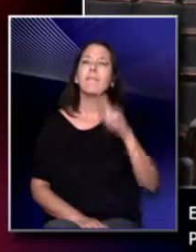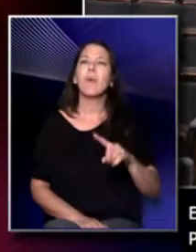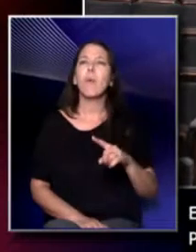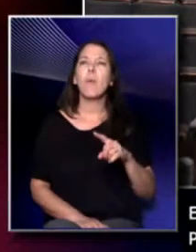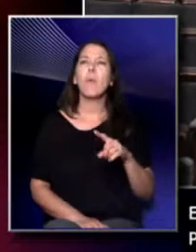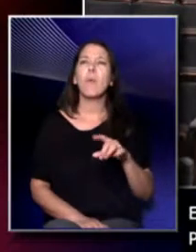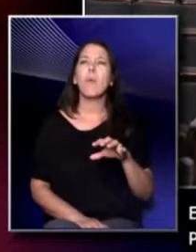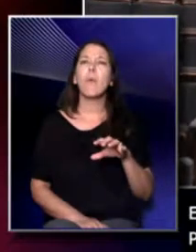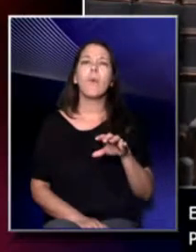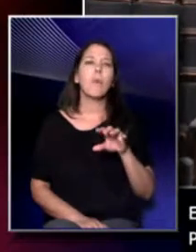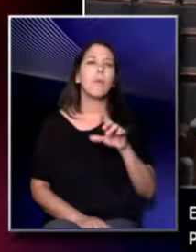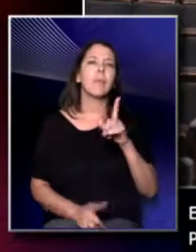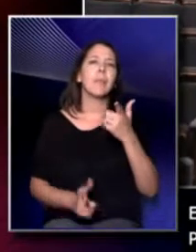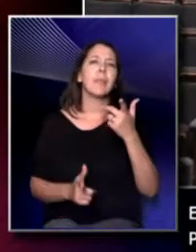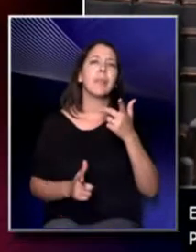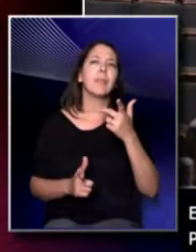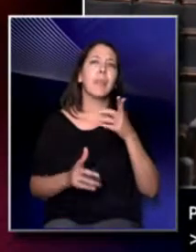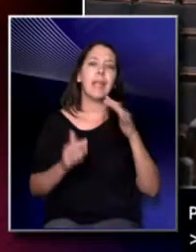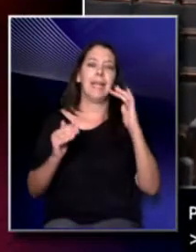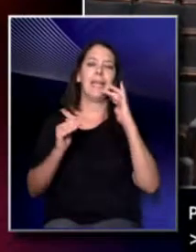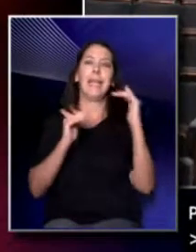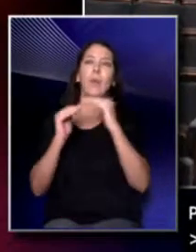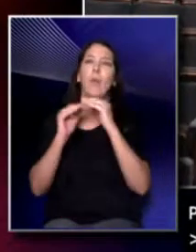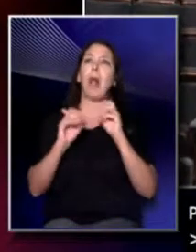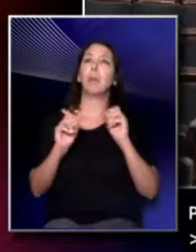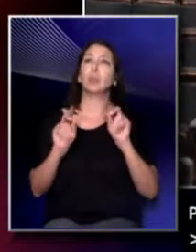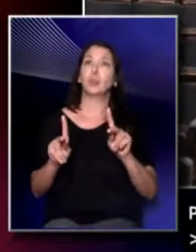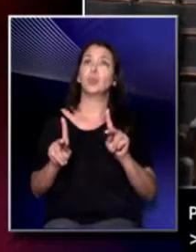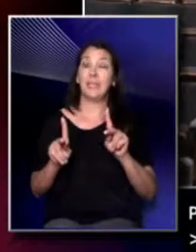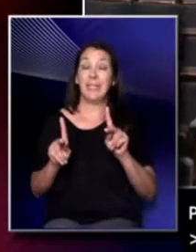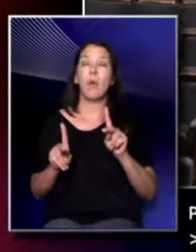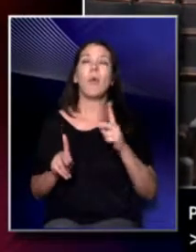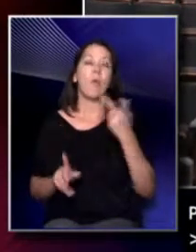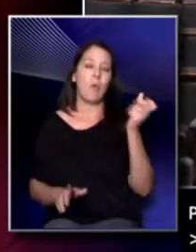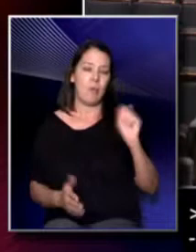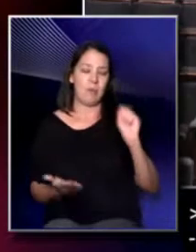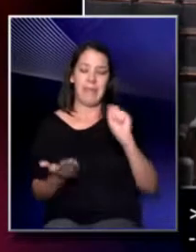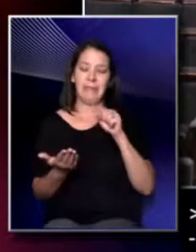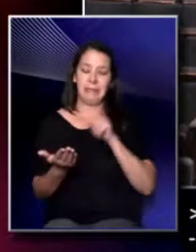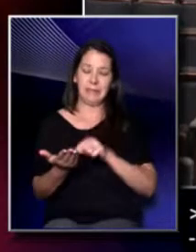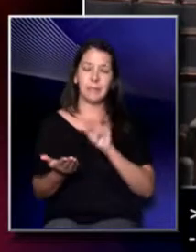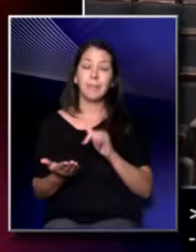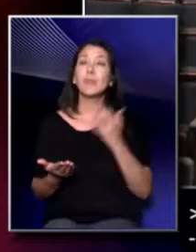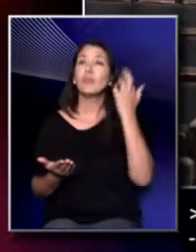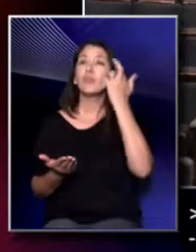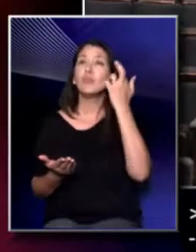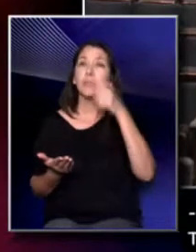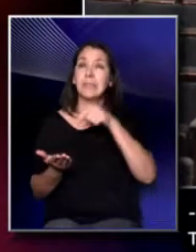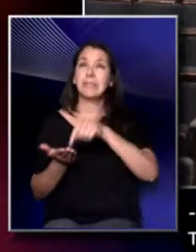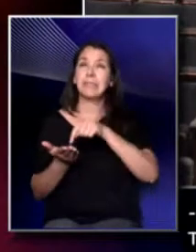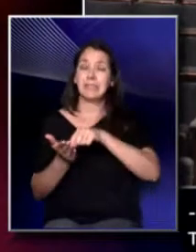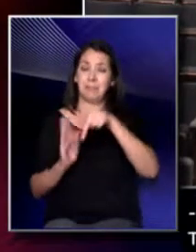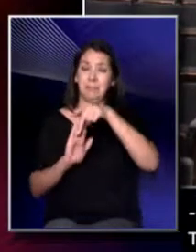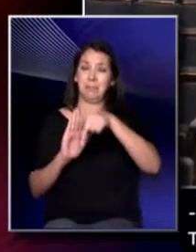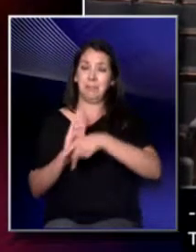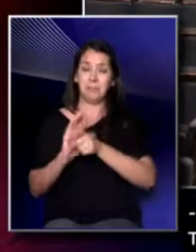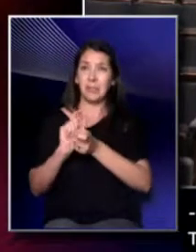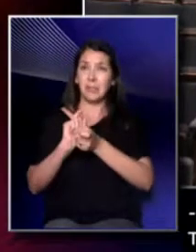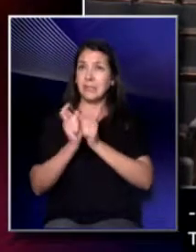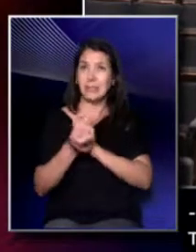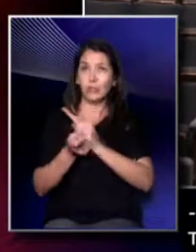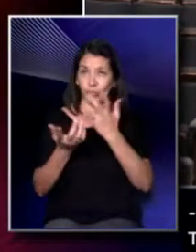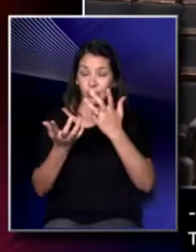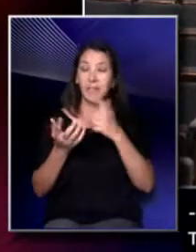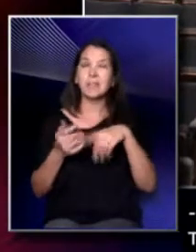The yes, non-discrimination non-discrimination, equal opportunity. Yes, sir. The basis for this policy change